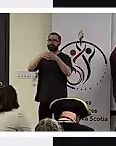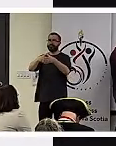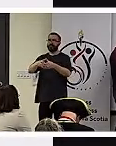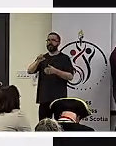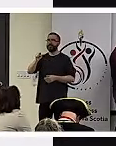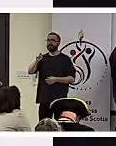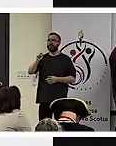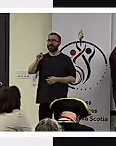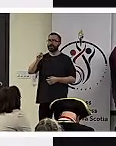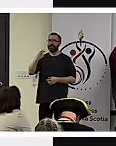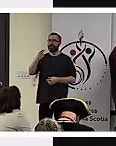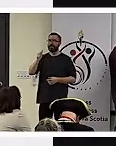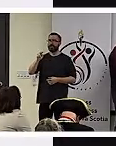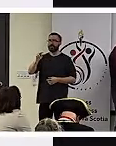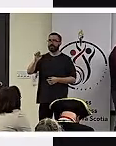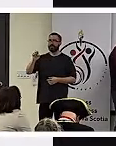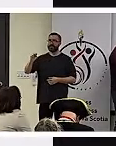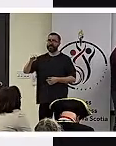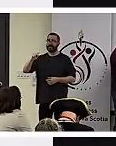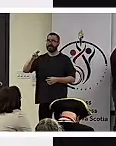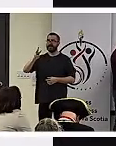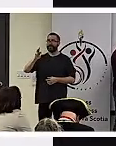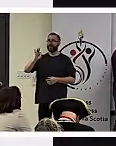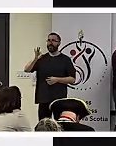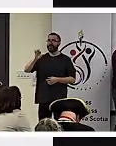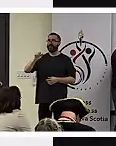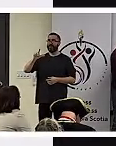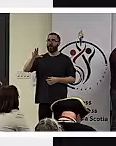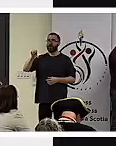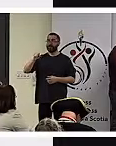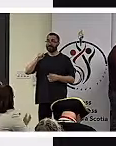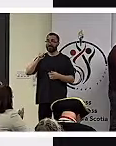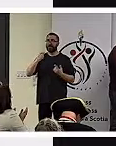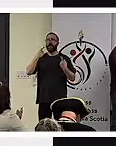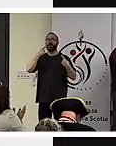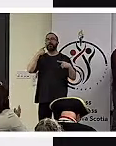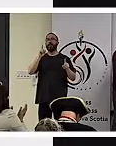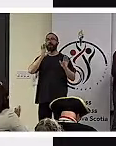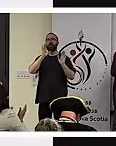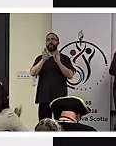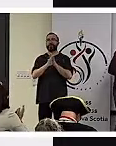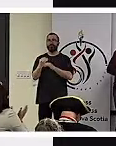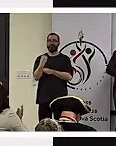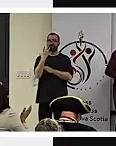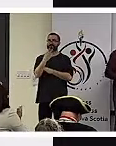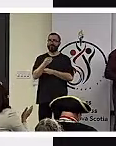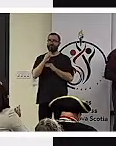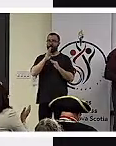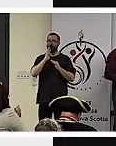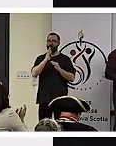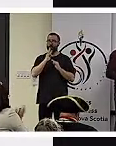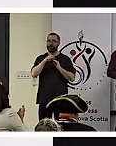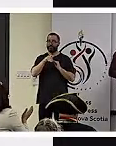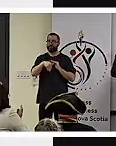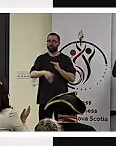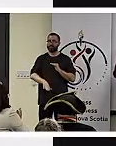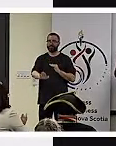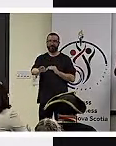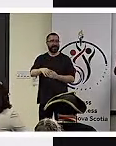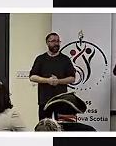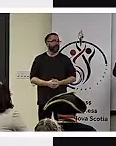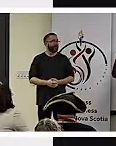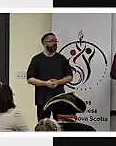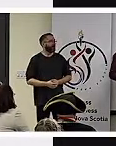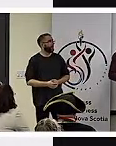in front of a waterfall. Nice. That's awesome. Thank you, Jen. You're welcome. All right. All right. Next